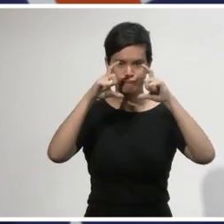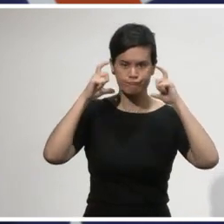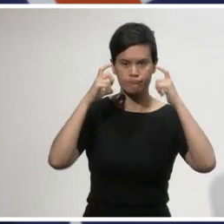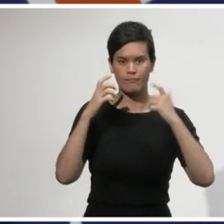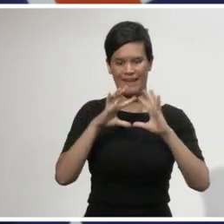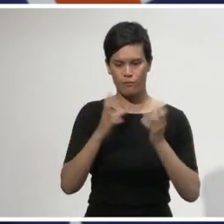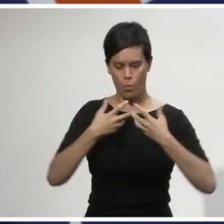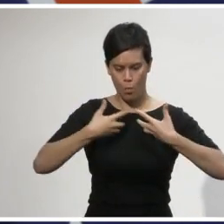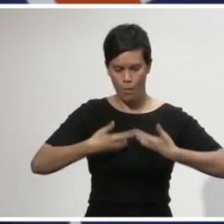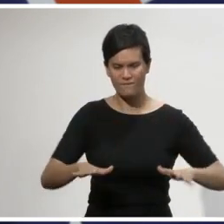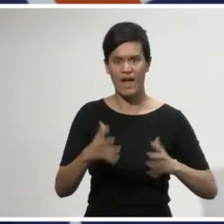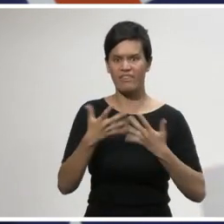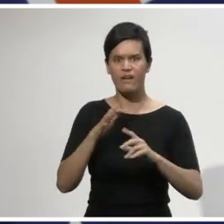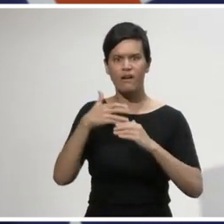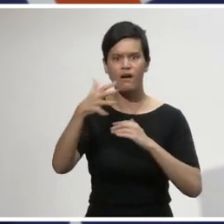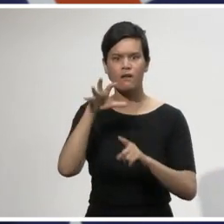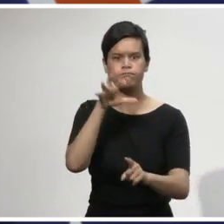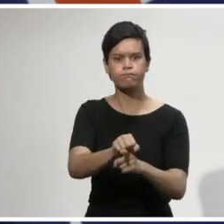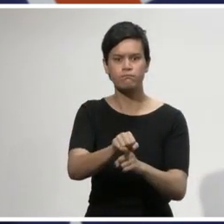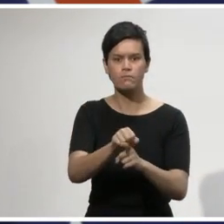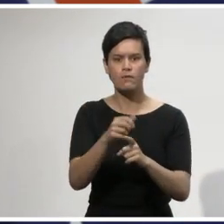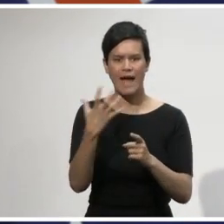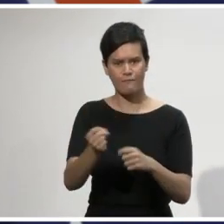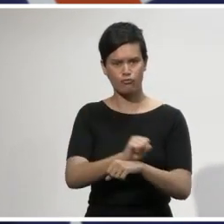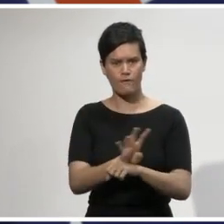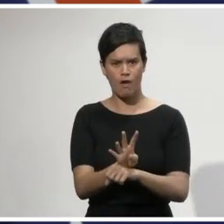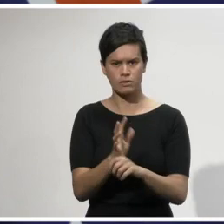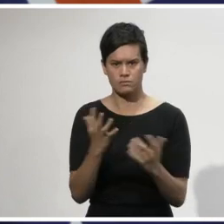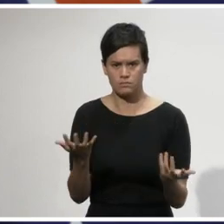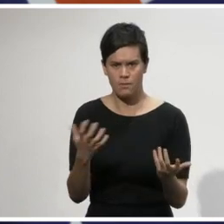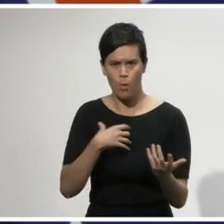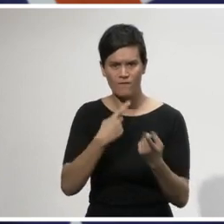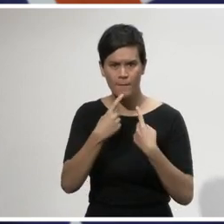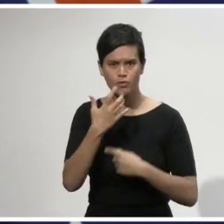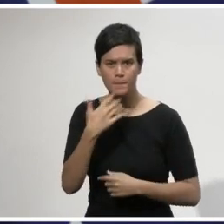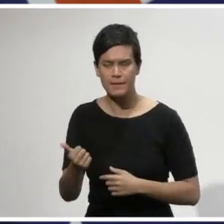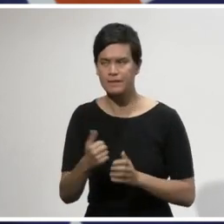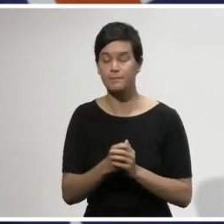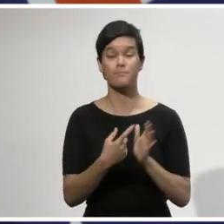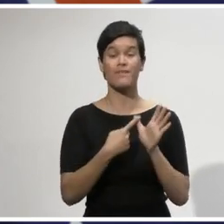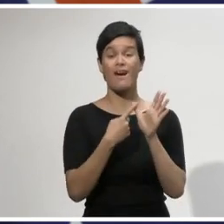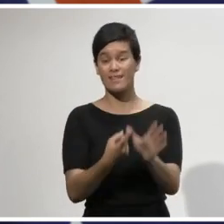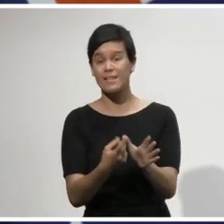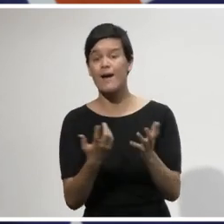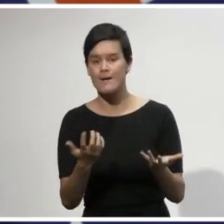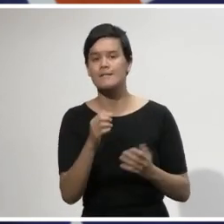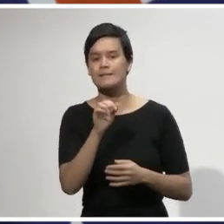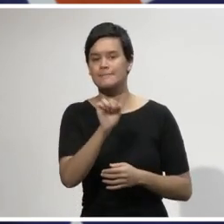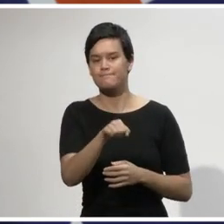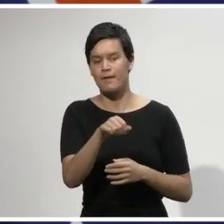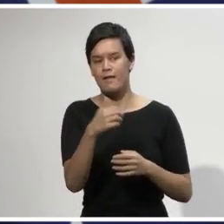there. The Waikato District Health Board is fully investigating the situation there in conjunction with their public health